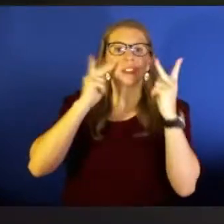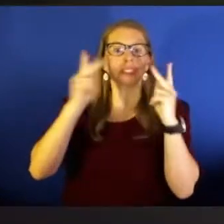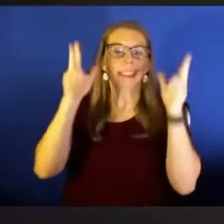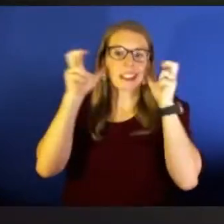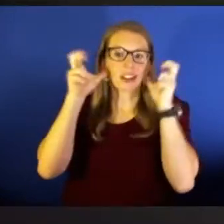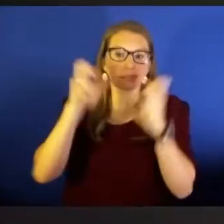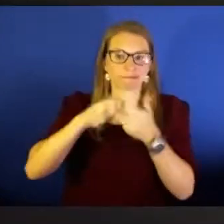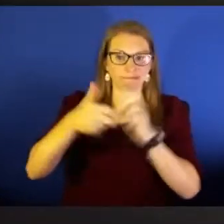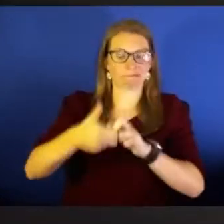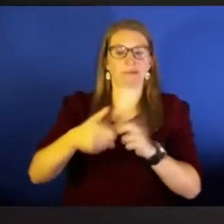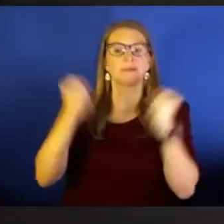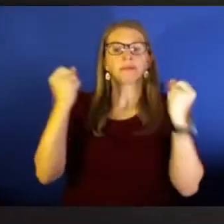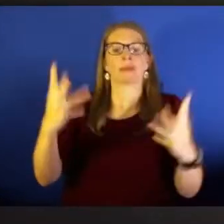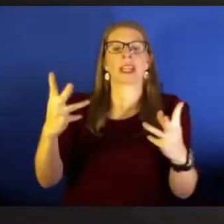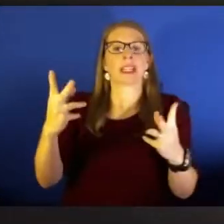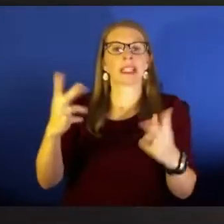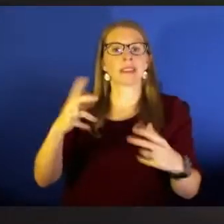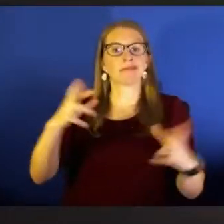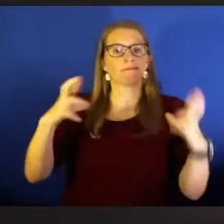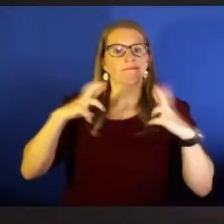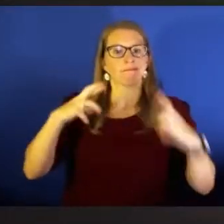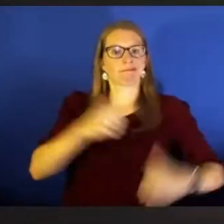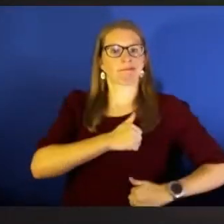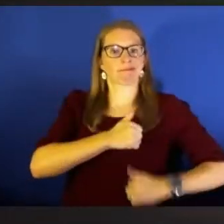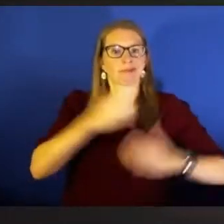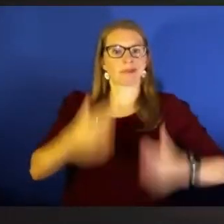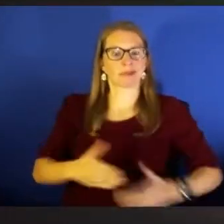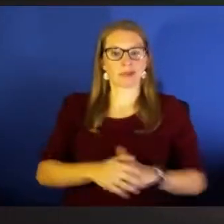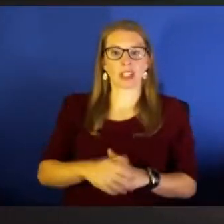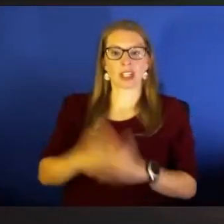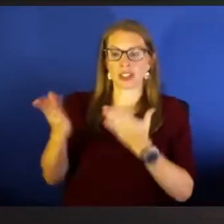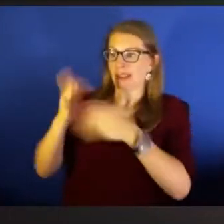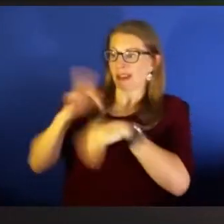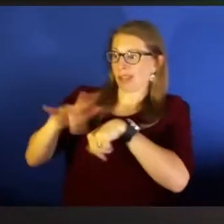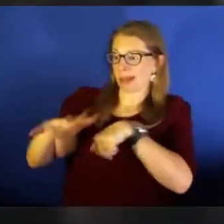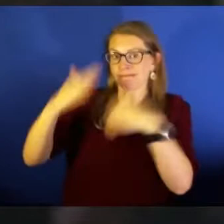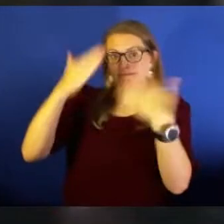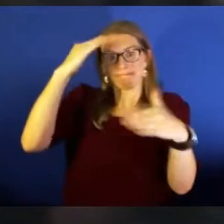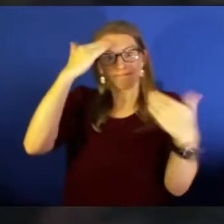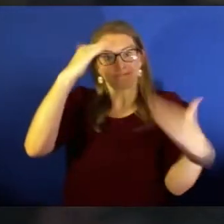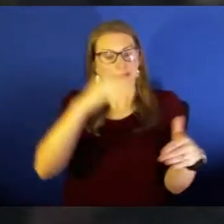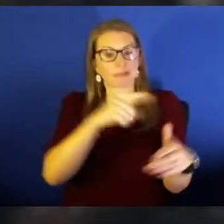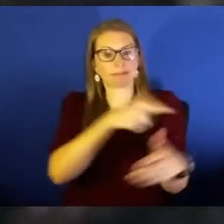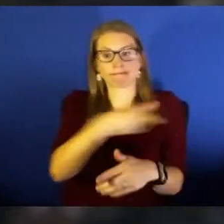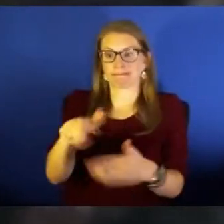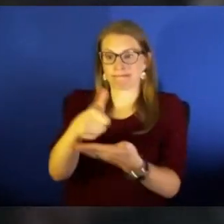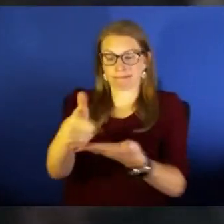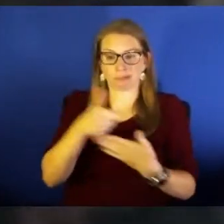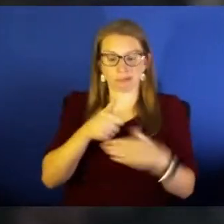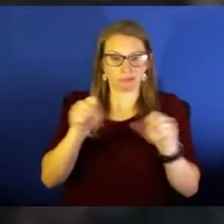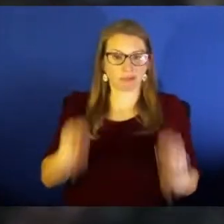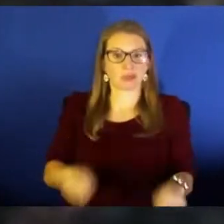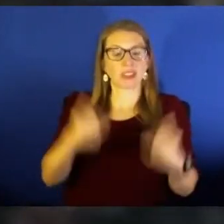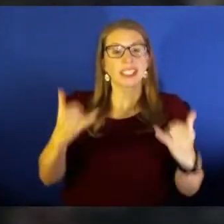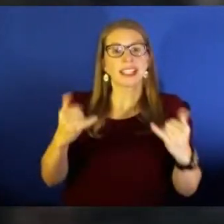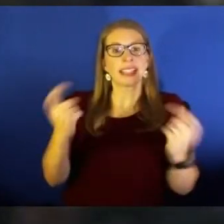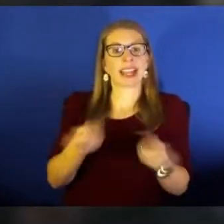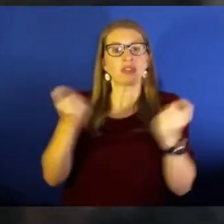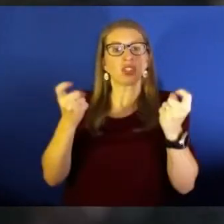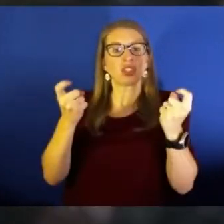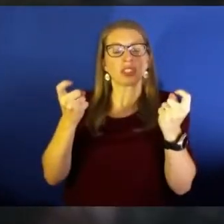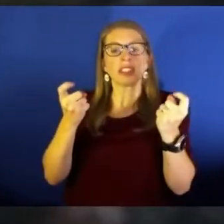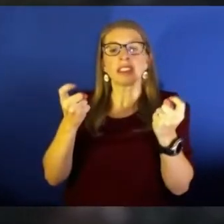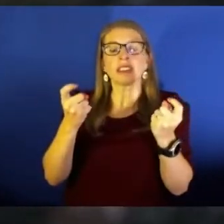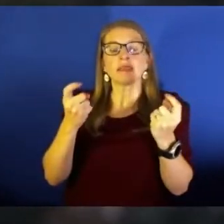veterans, they might not know of the services available out there to help them. Today is the anniversary of D-Day, and this